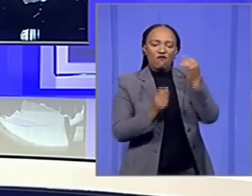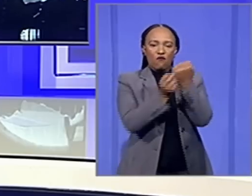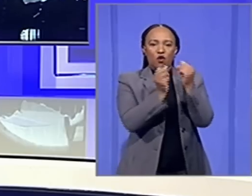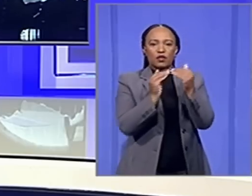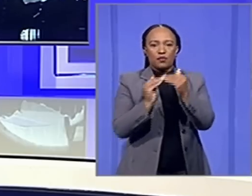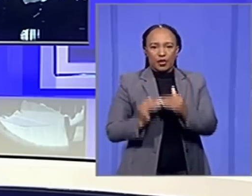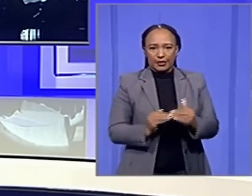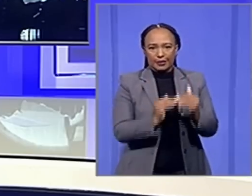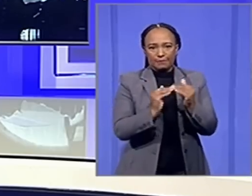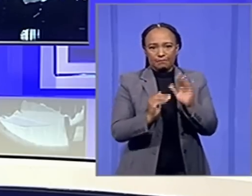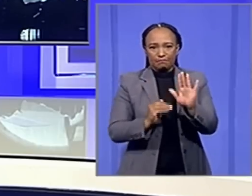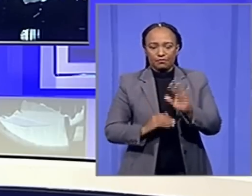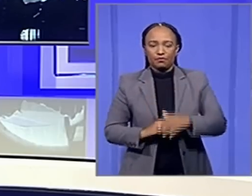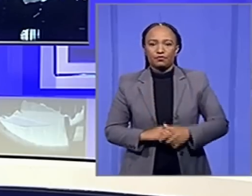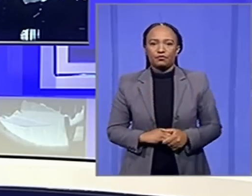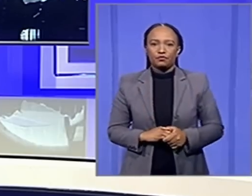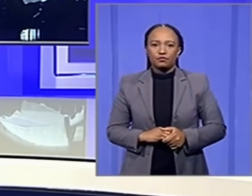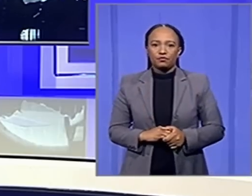democracy